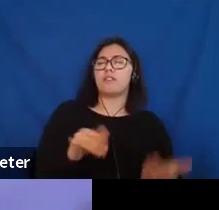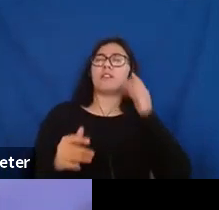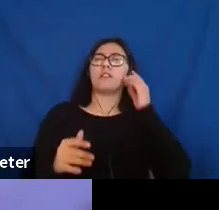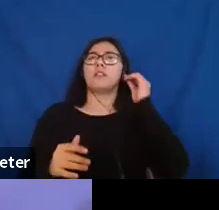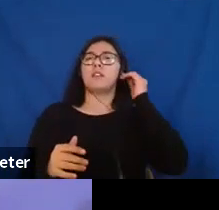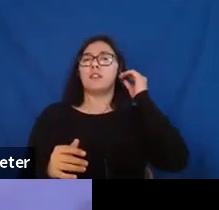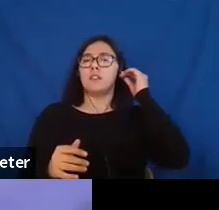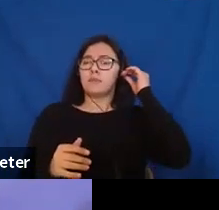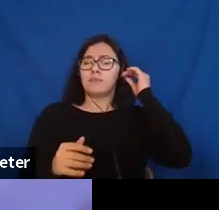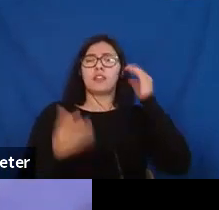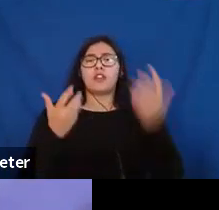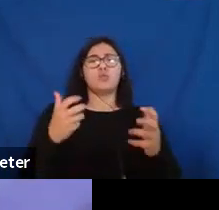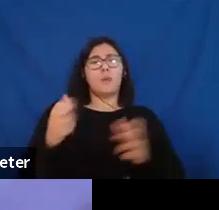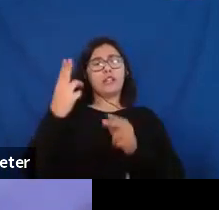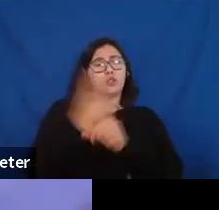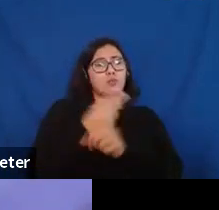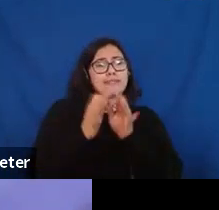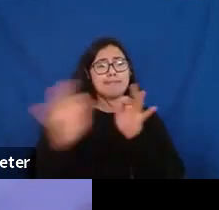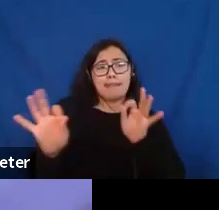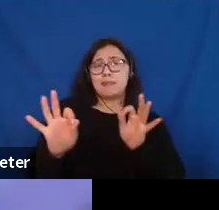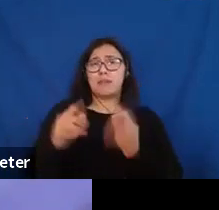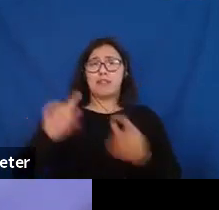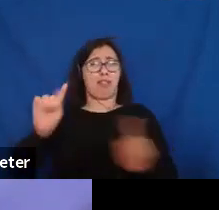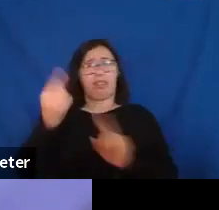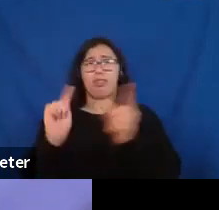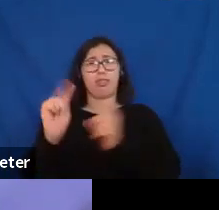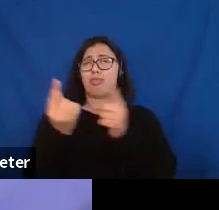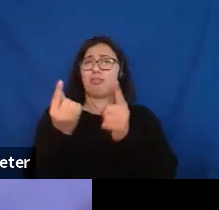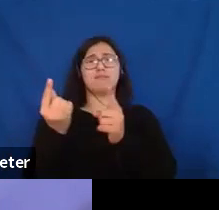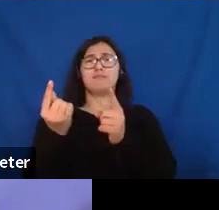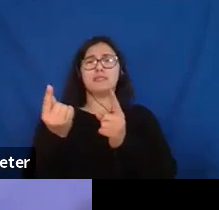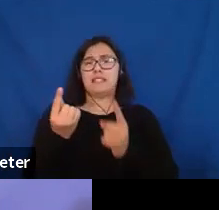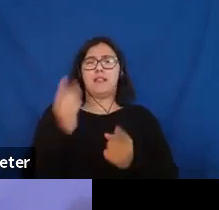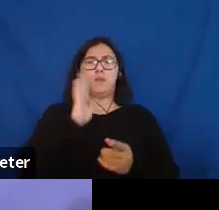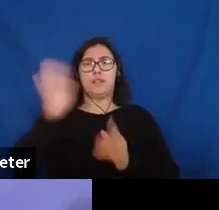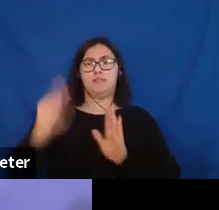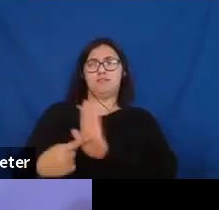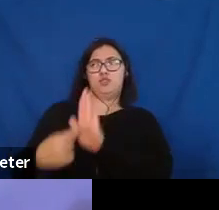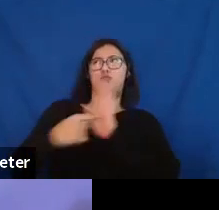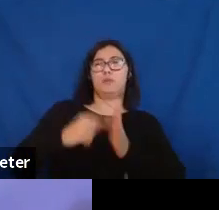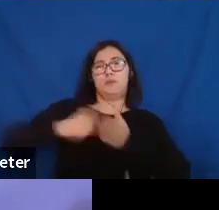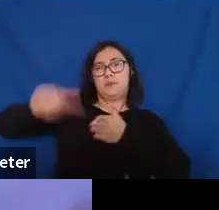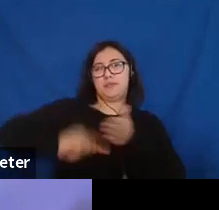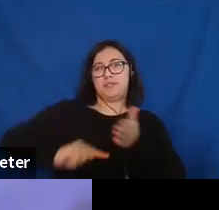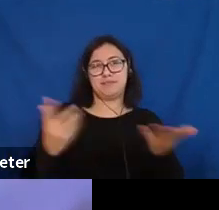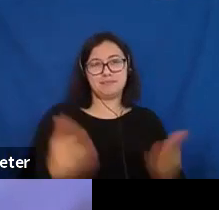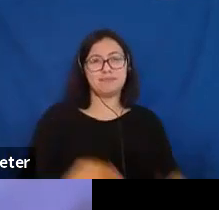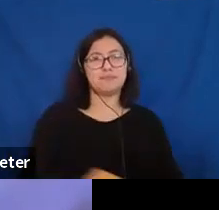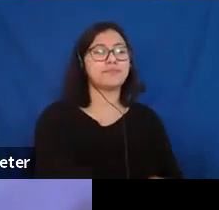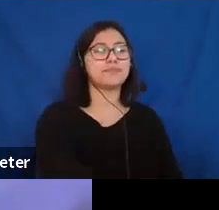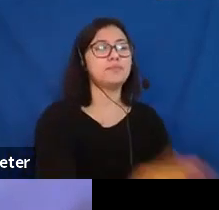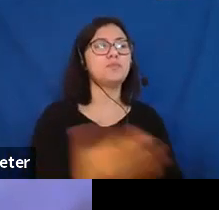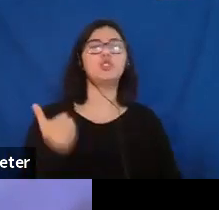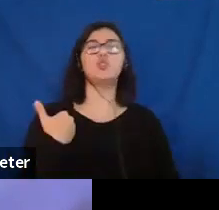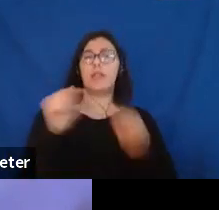want to use language or insults that make me become exactly what it is that I'm critiquing. So we have a template, and I